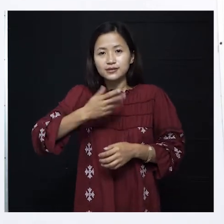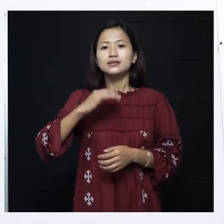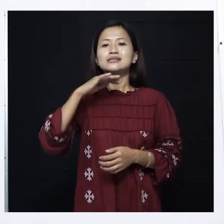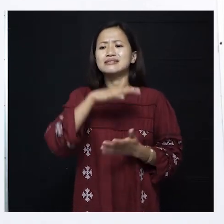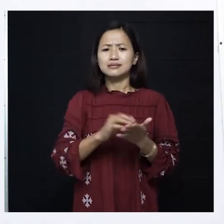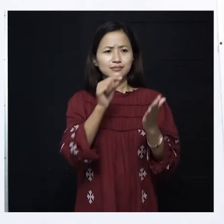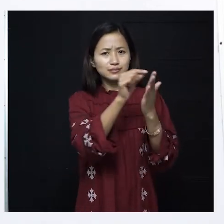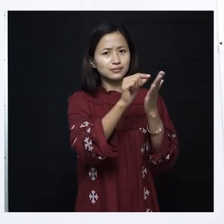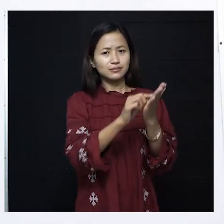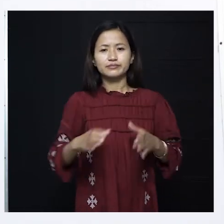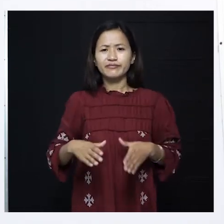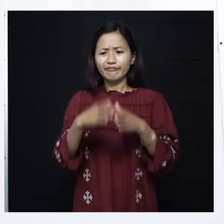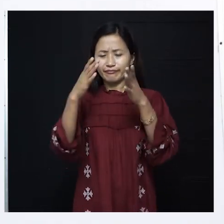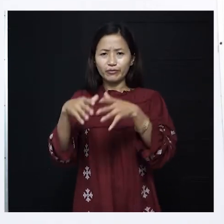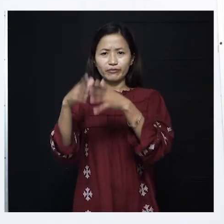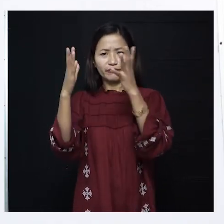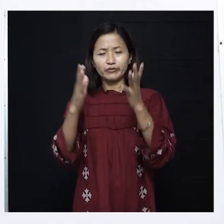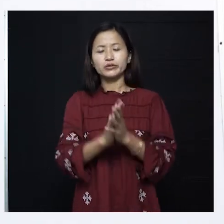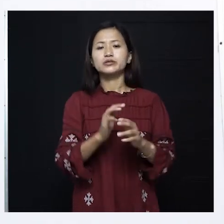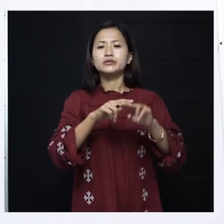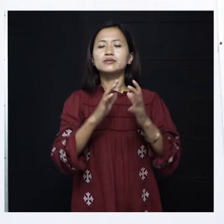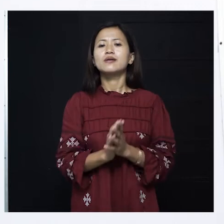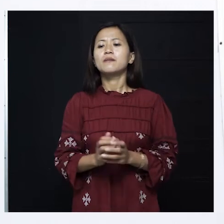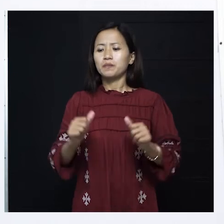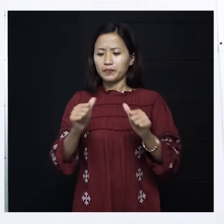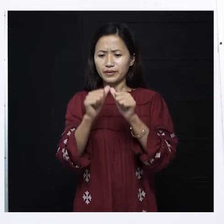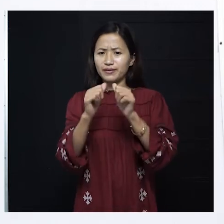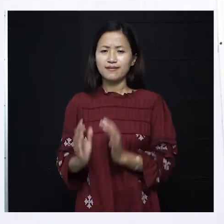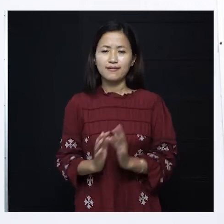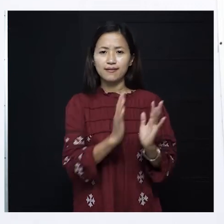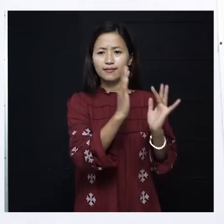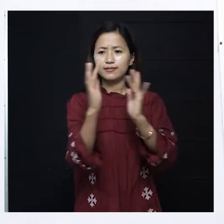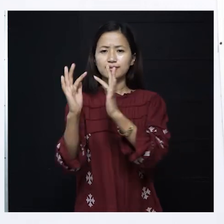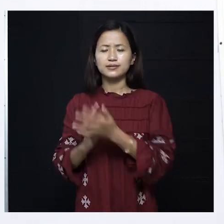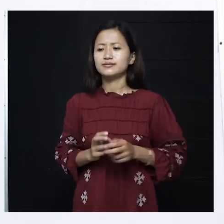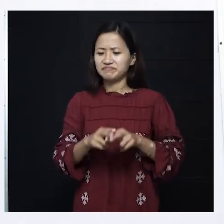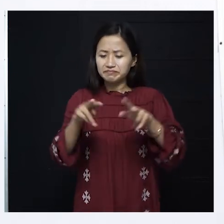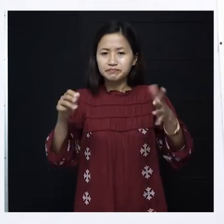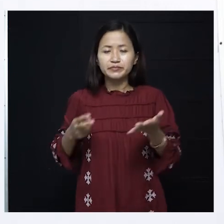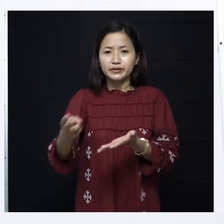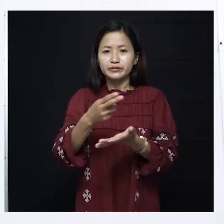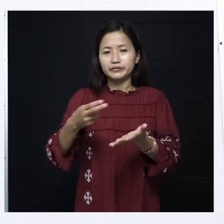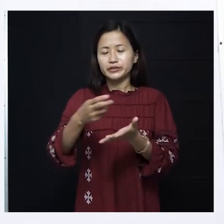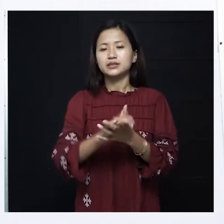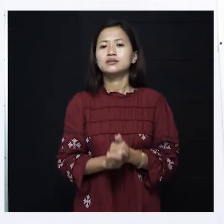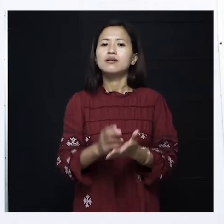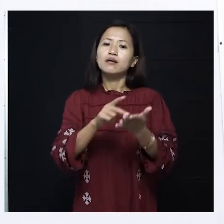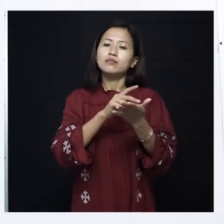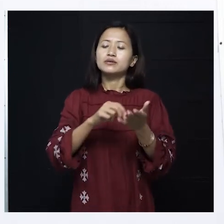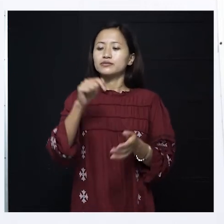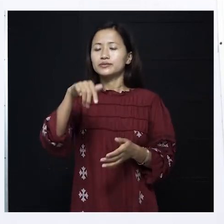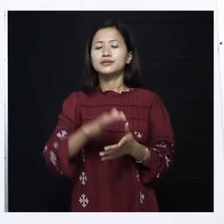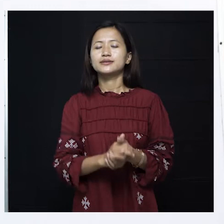it indicates forest, okay, or agricultural field. Okay, then as I've said, apart from this, okay,